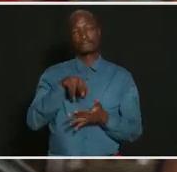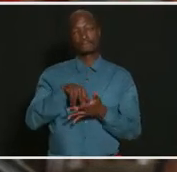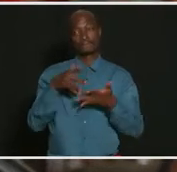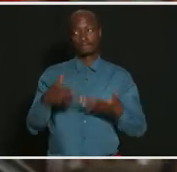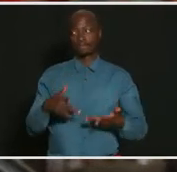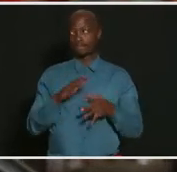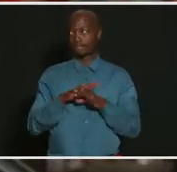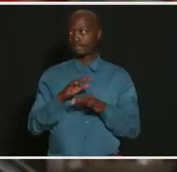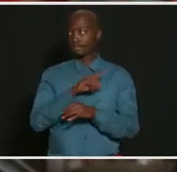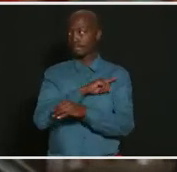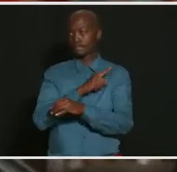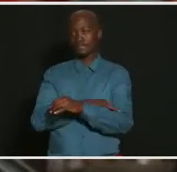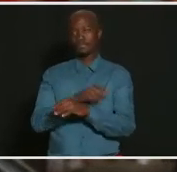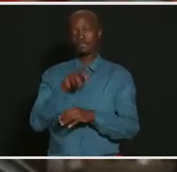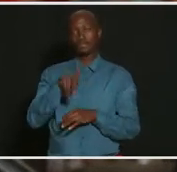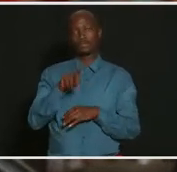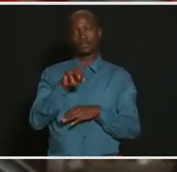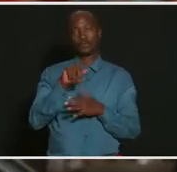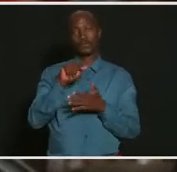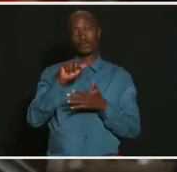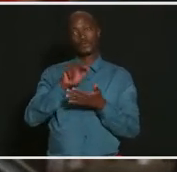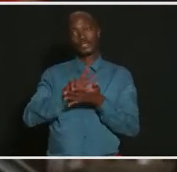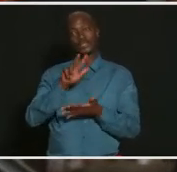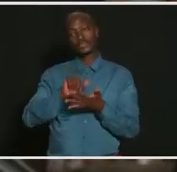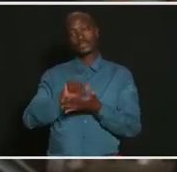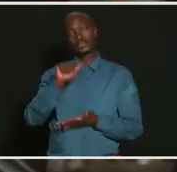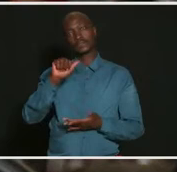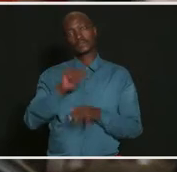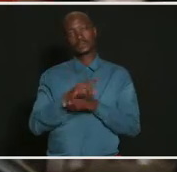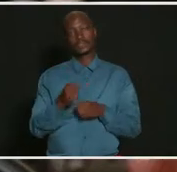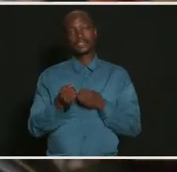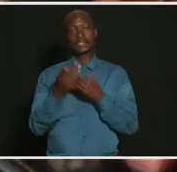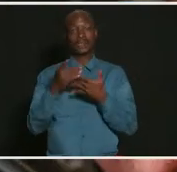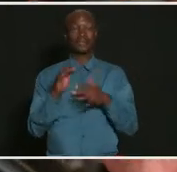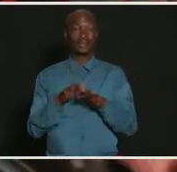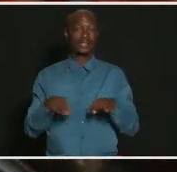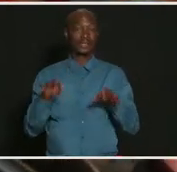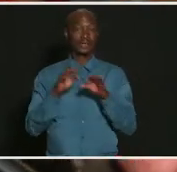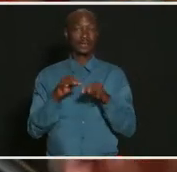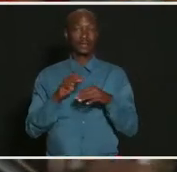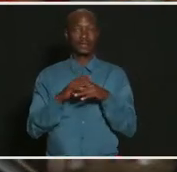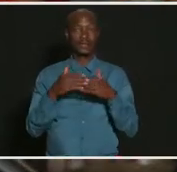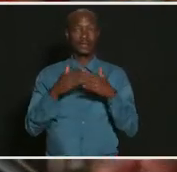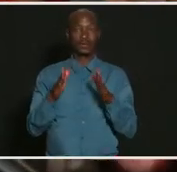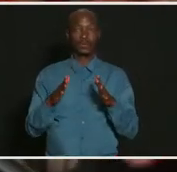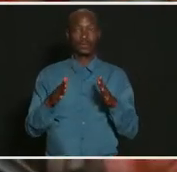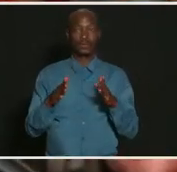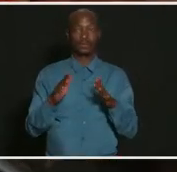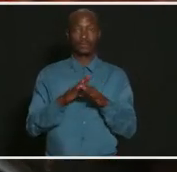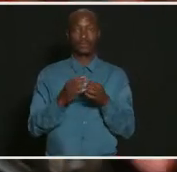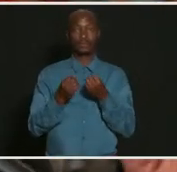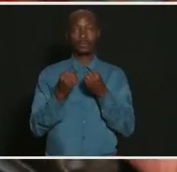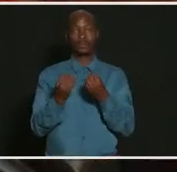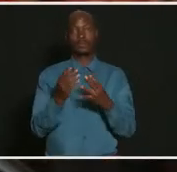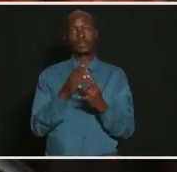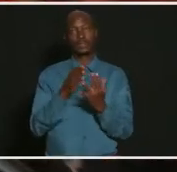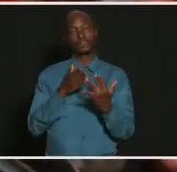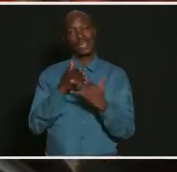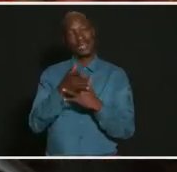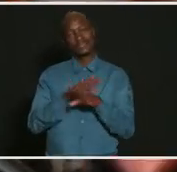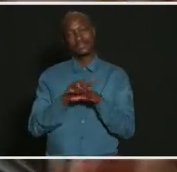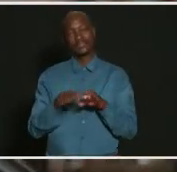in on the strength of Proverbs 18 16 that says giving a gift can open doors it gives access